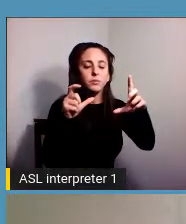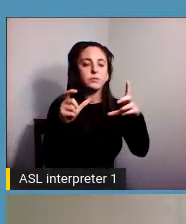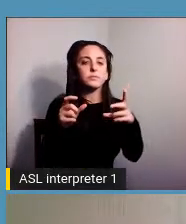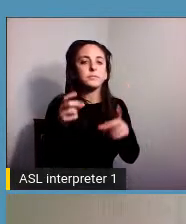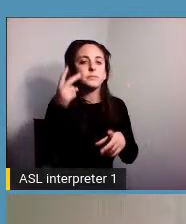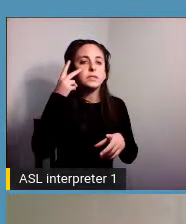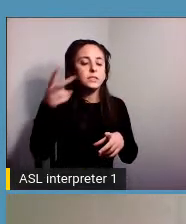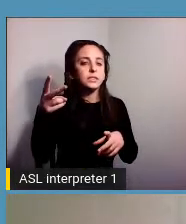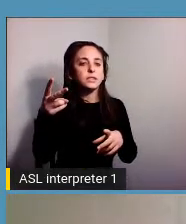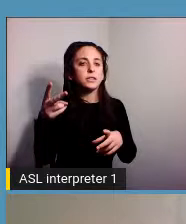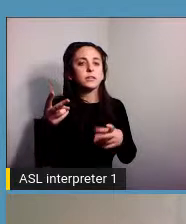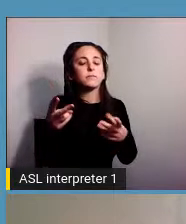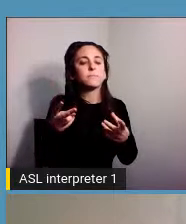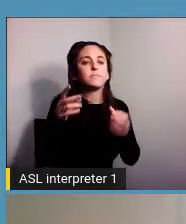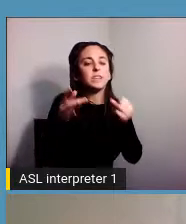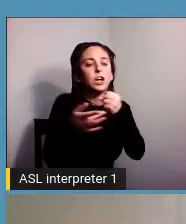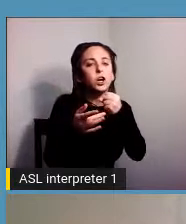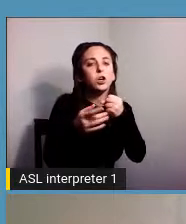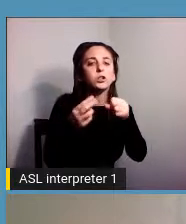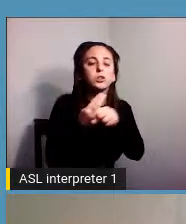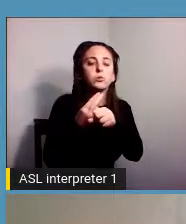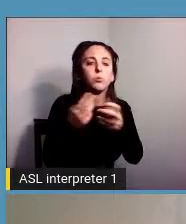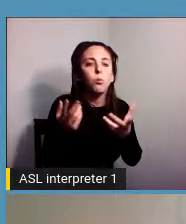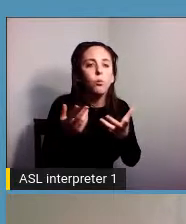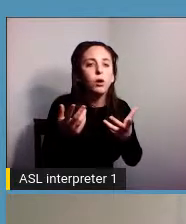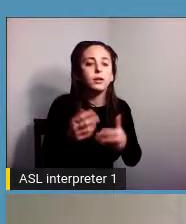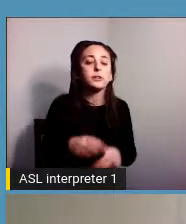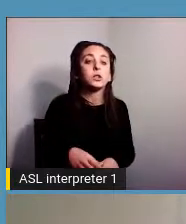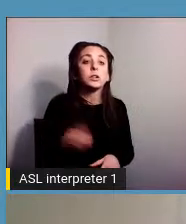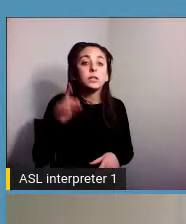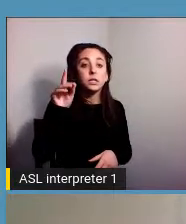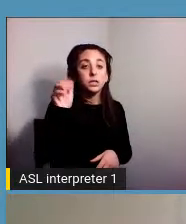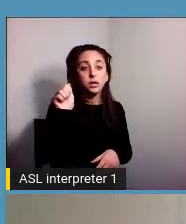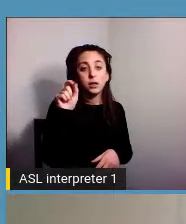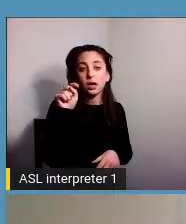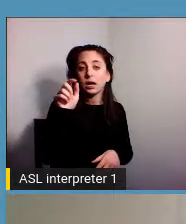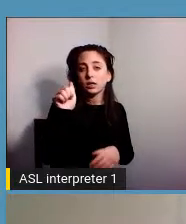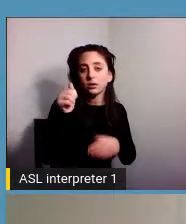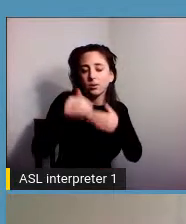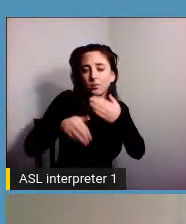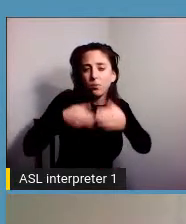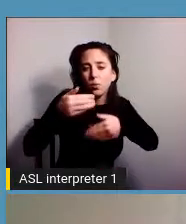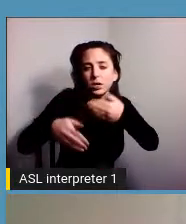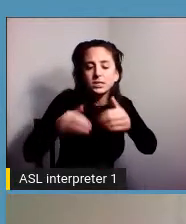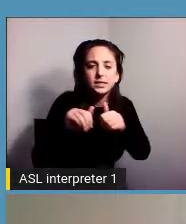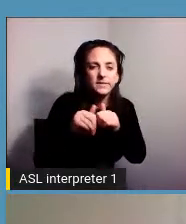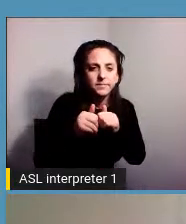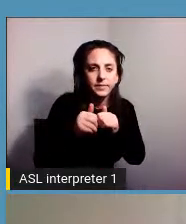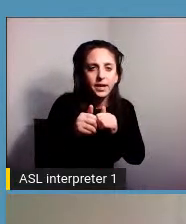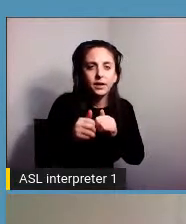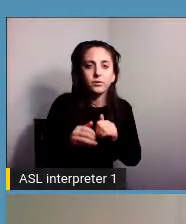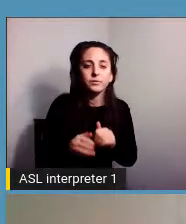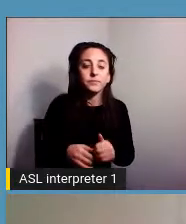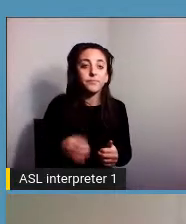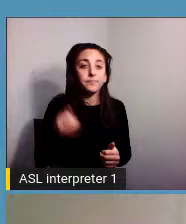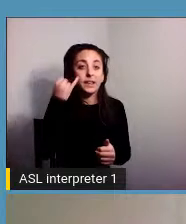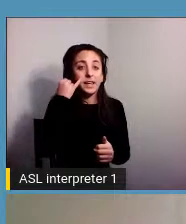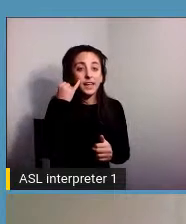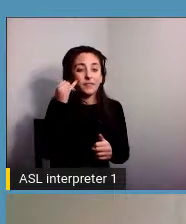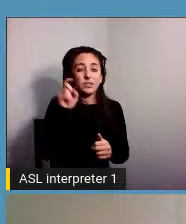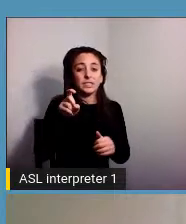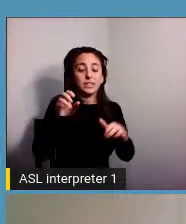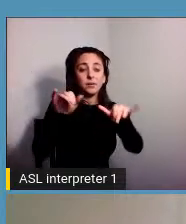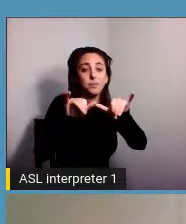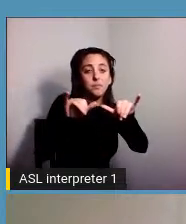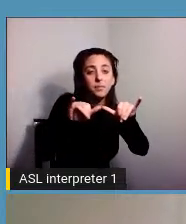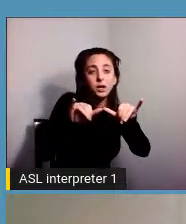those conversions, and how was the data processed? Especially if I want to measure something. Was distortion correction